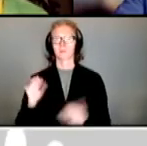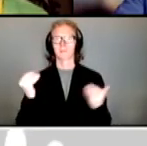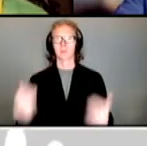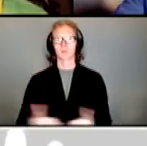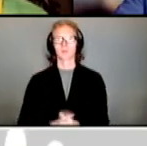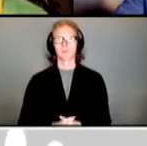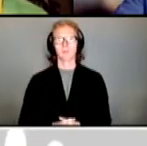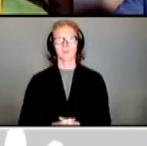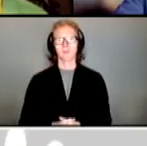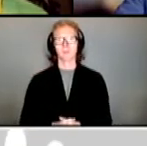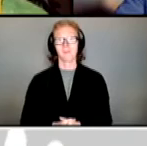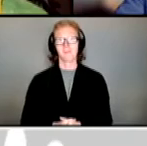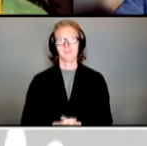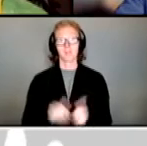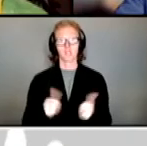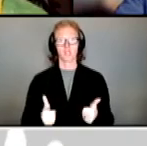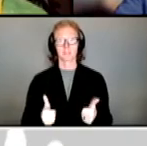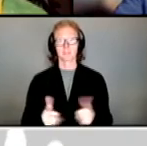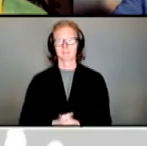Okay. I guess she's good.